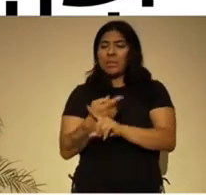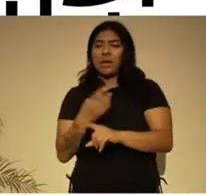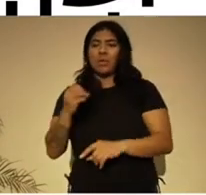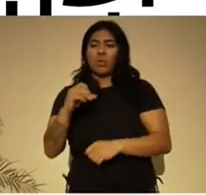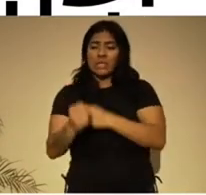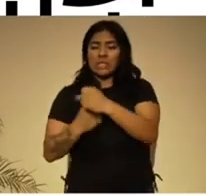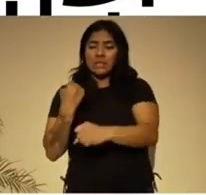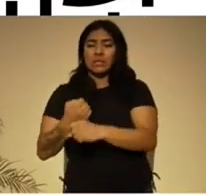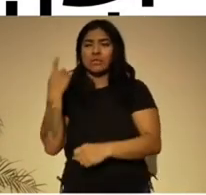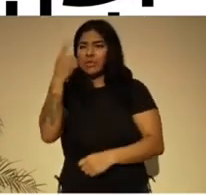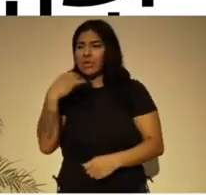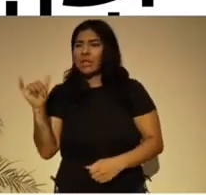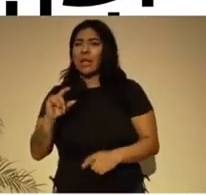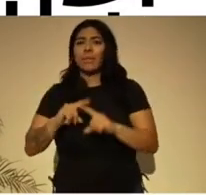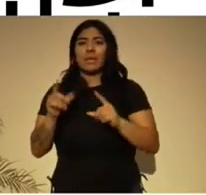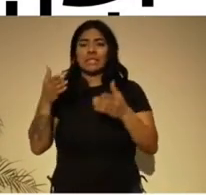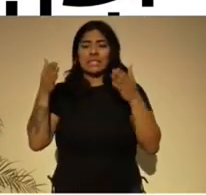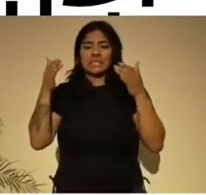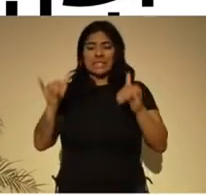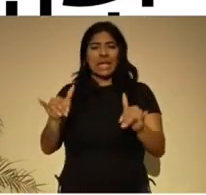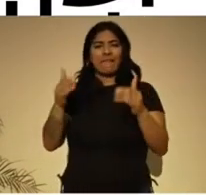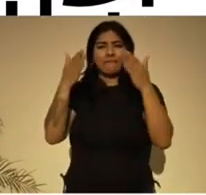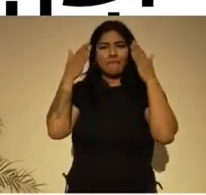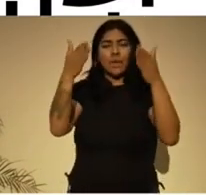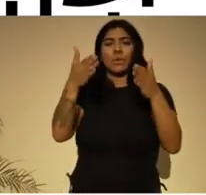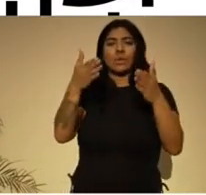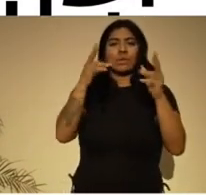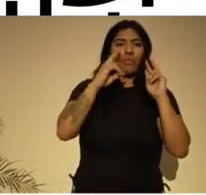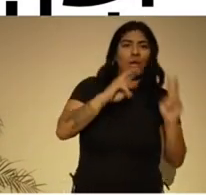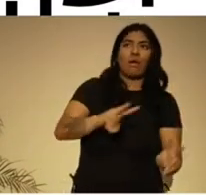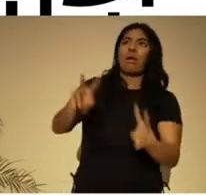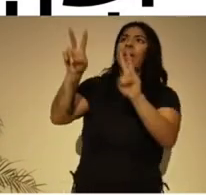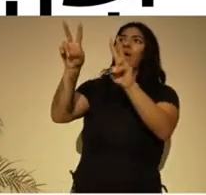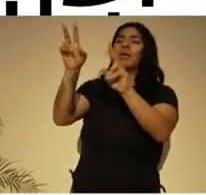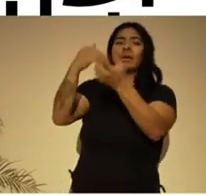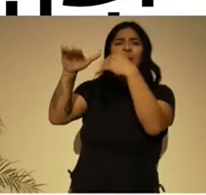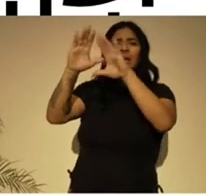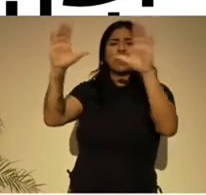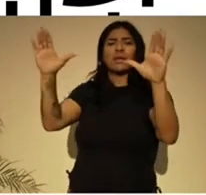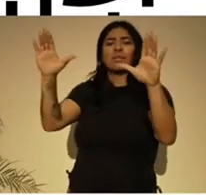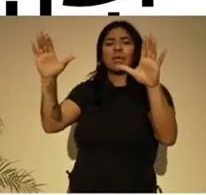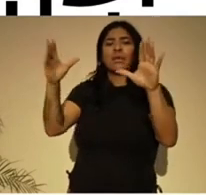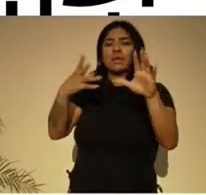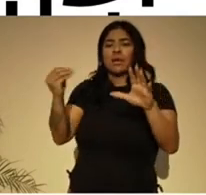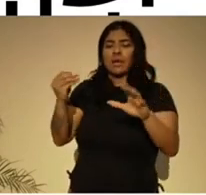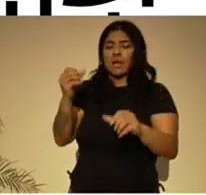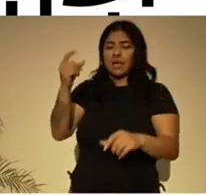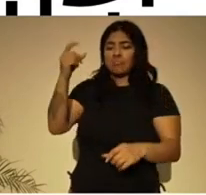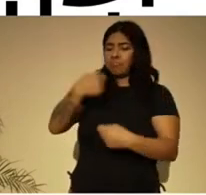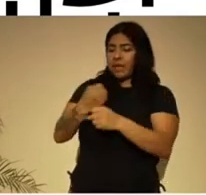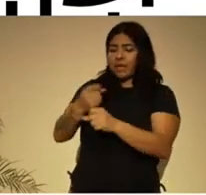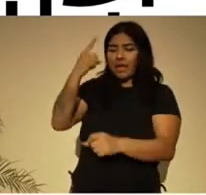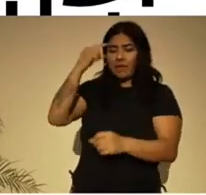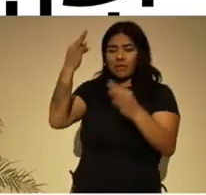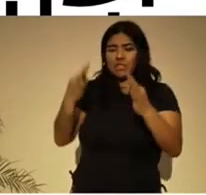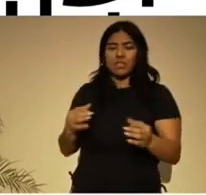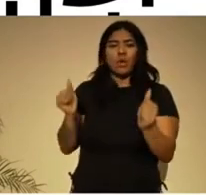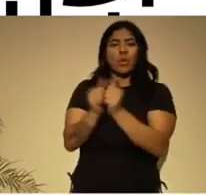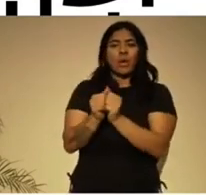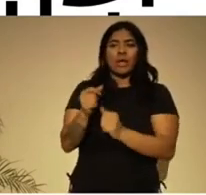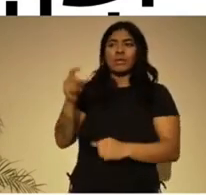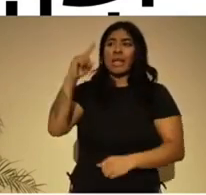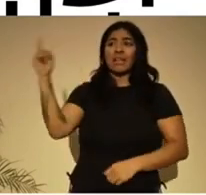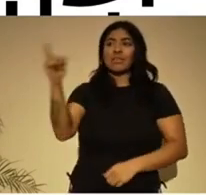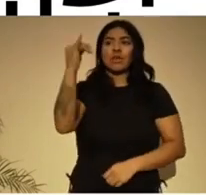couple of years look like, but that you would stay focused to look up at heaven, that you would make every decision here on earth with eternity